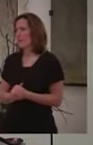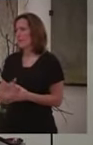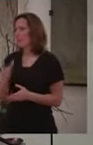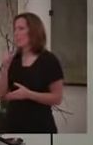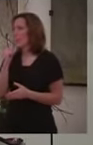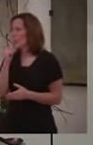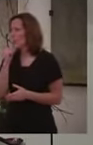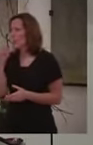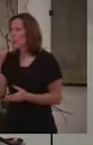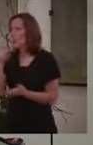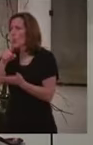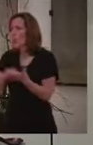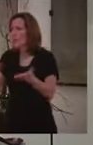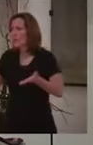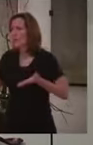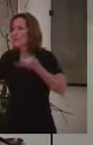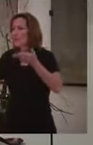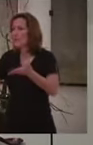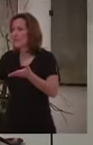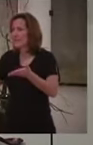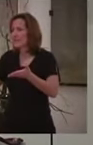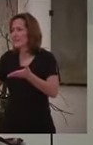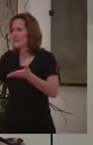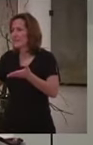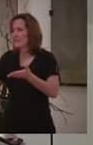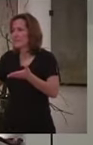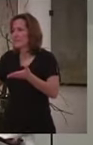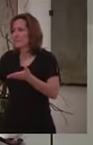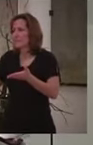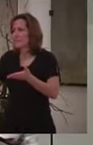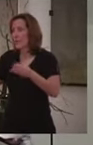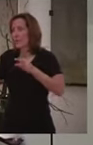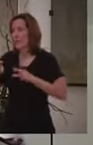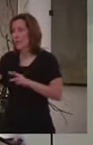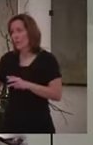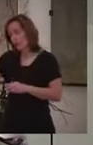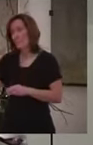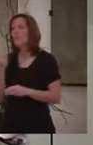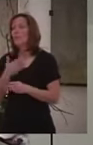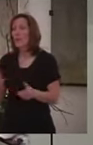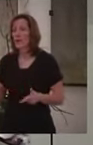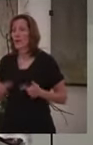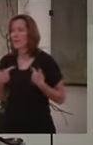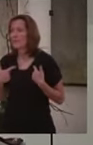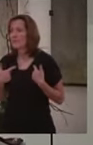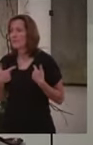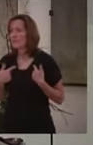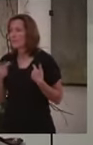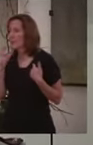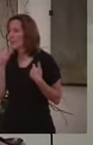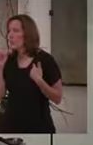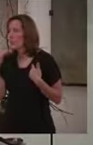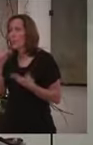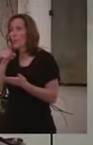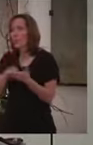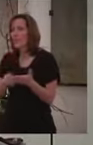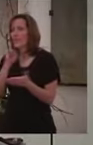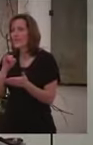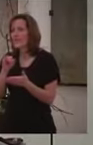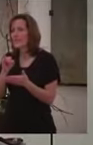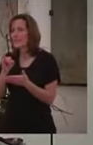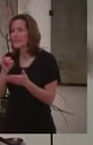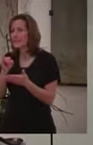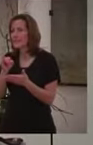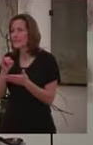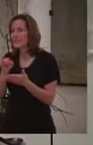Who or what provides the beat for our lives? Who or what is